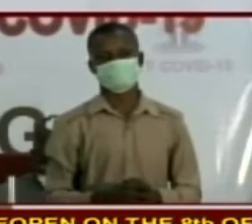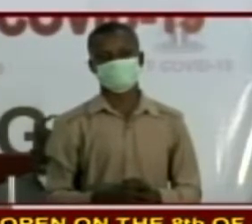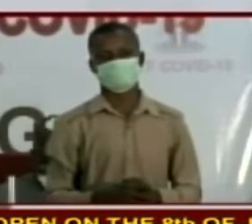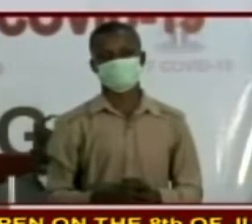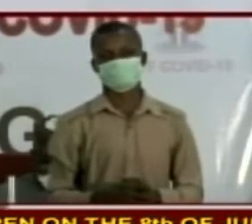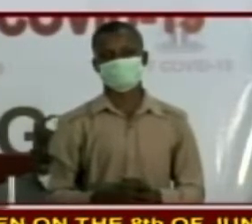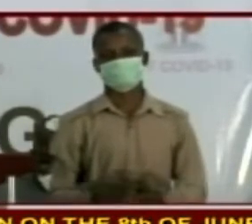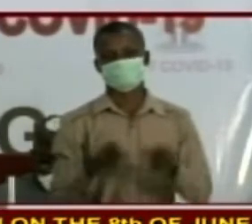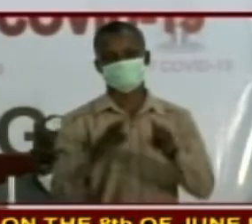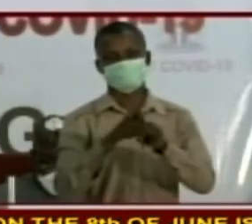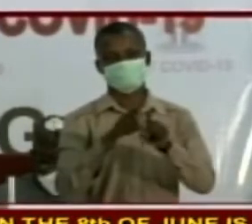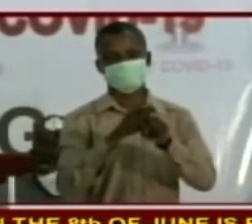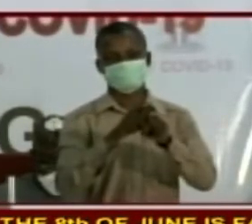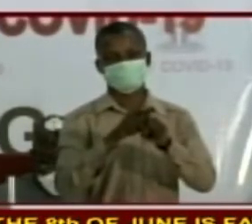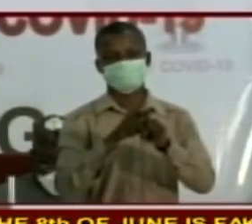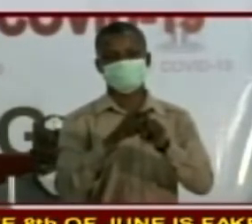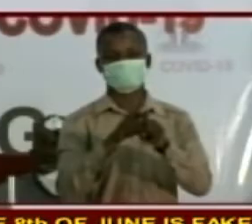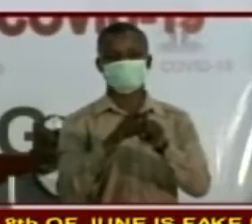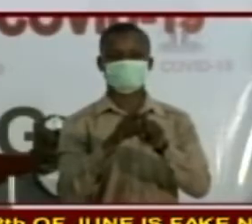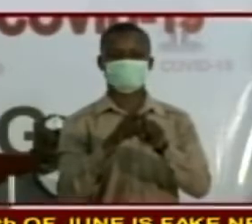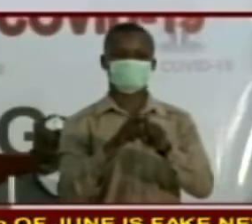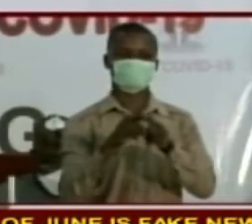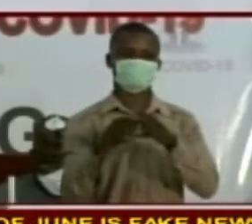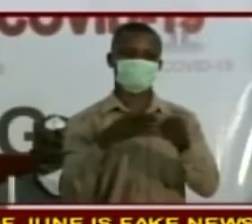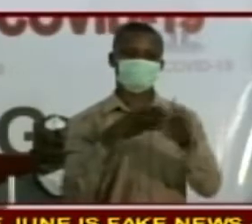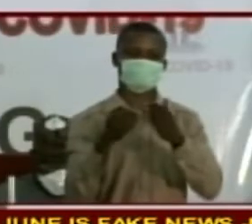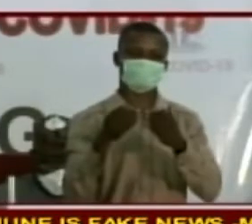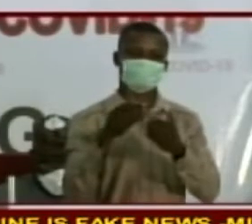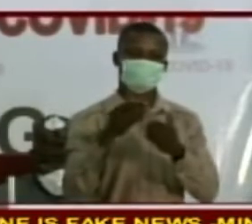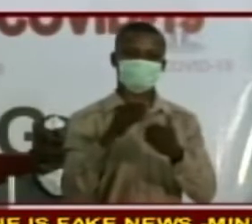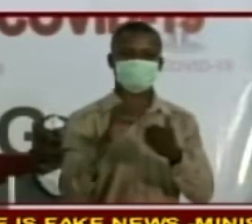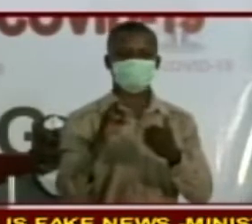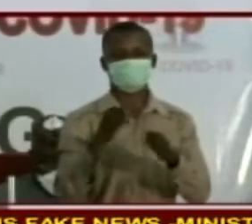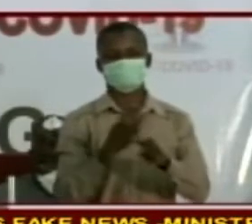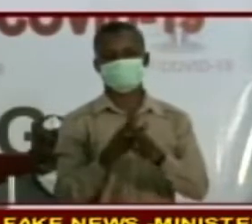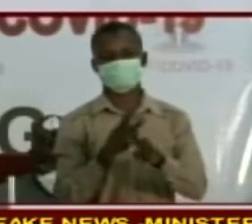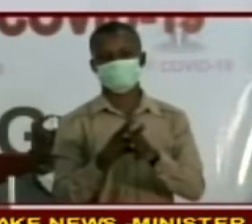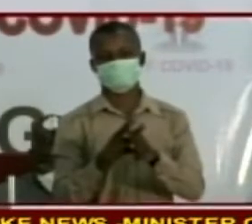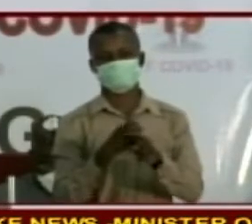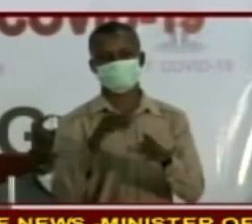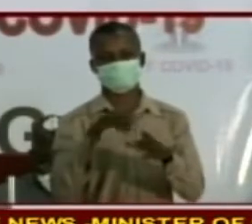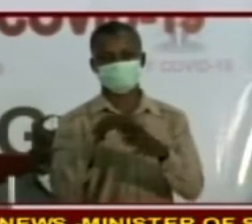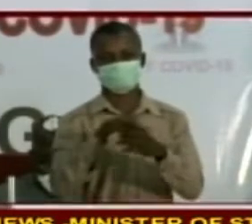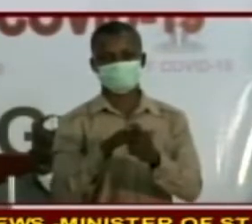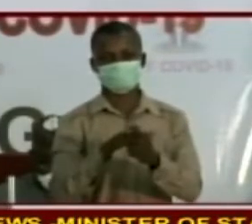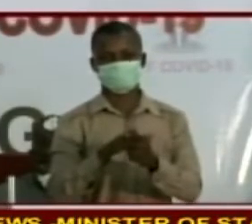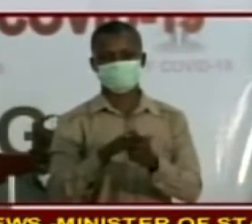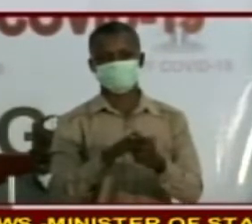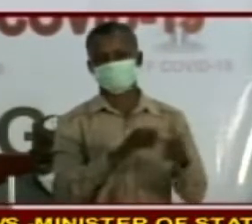There was also the issue of difficulty in shipping